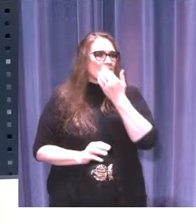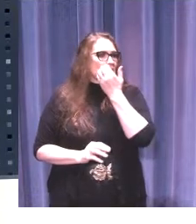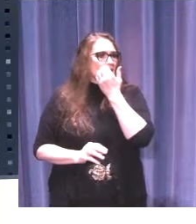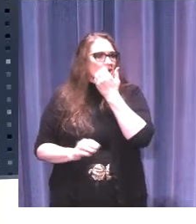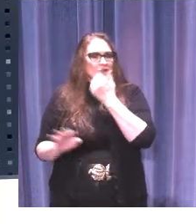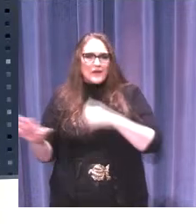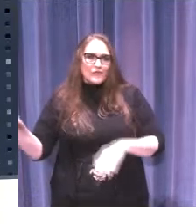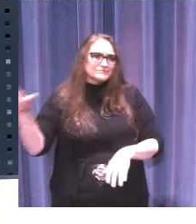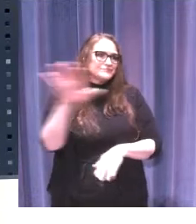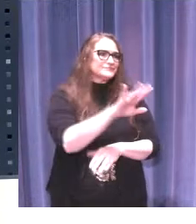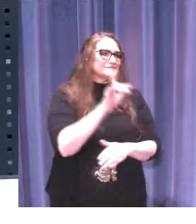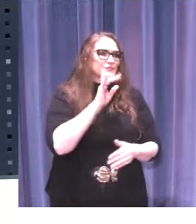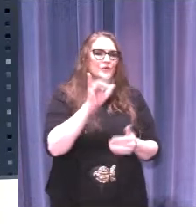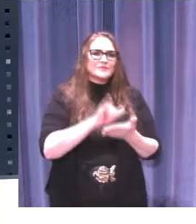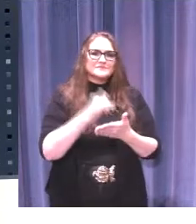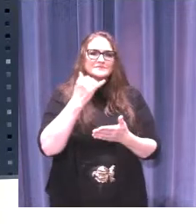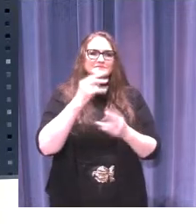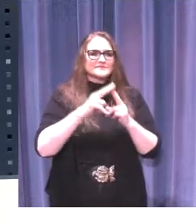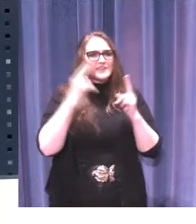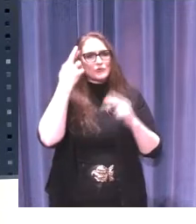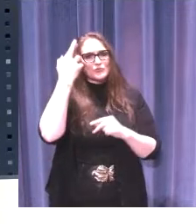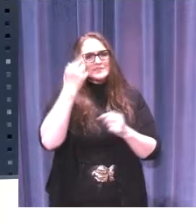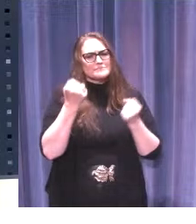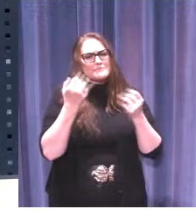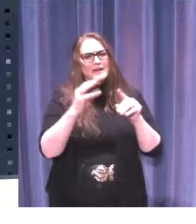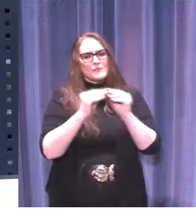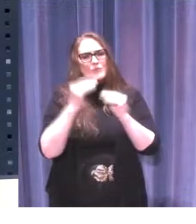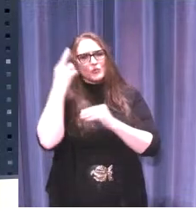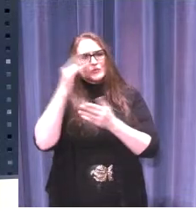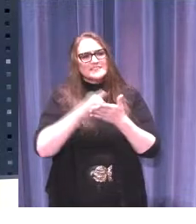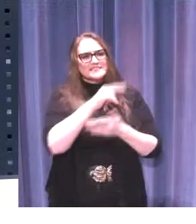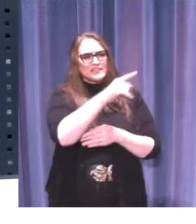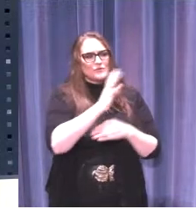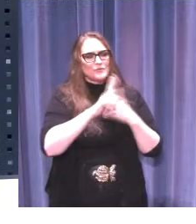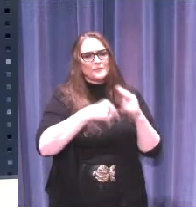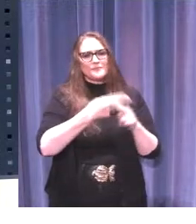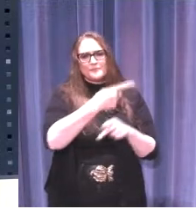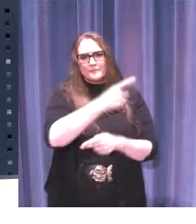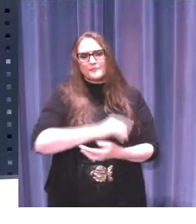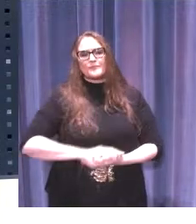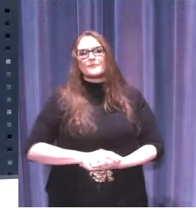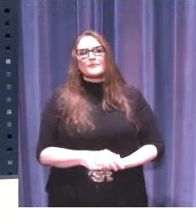the board for the very reasons and many more that you touched on. Sure.